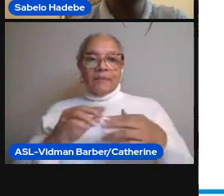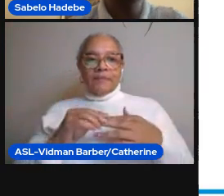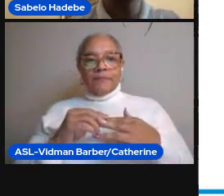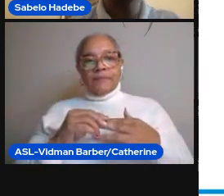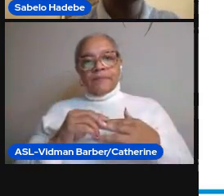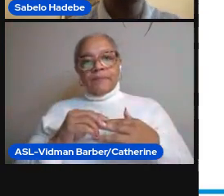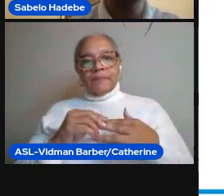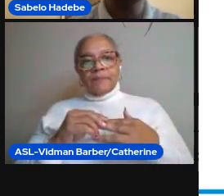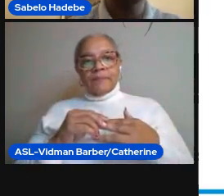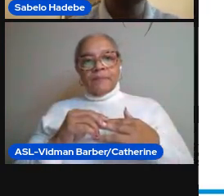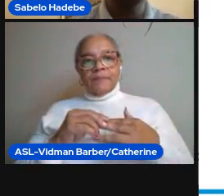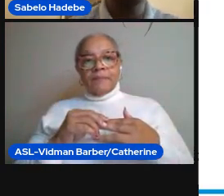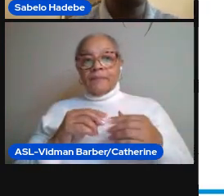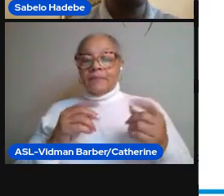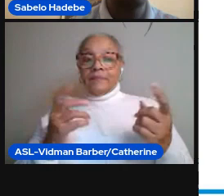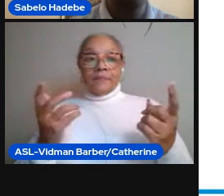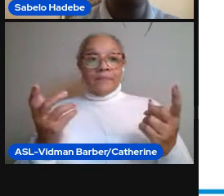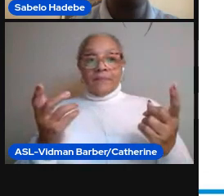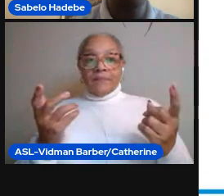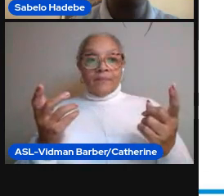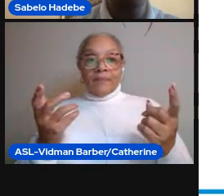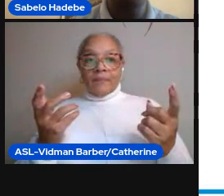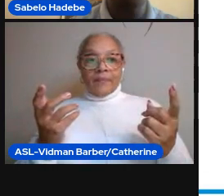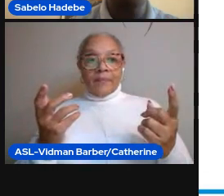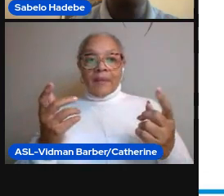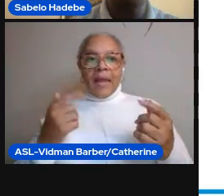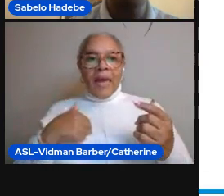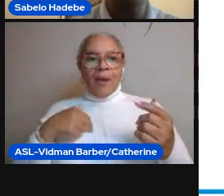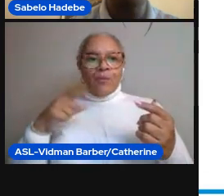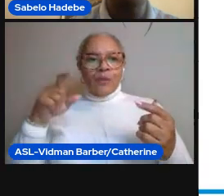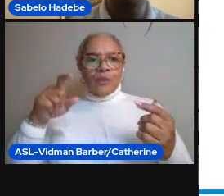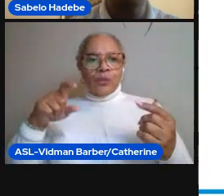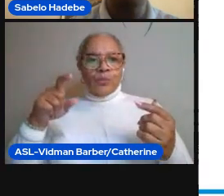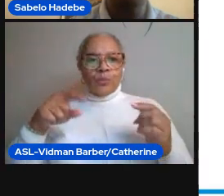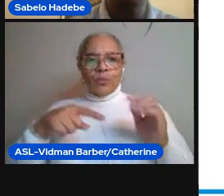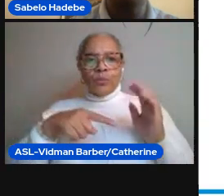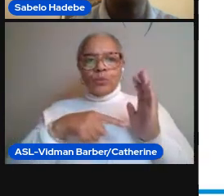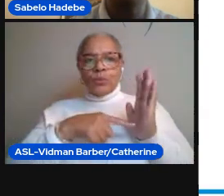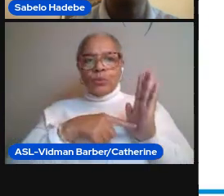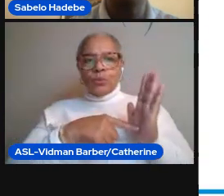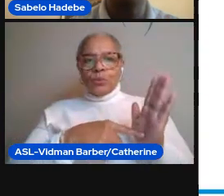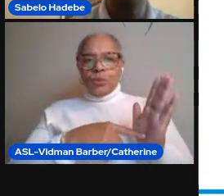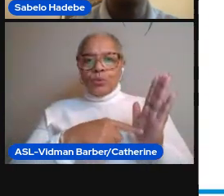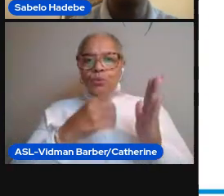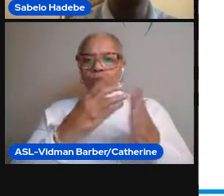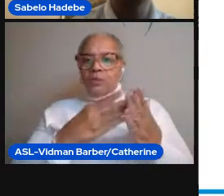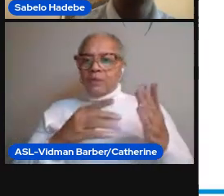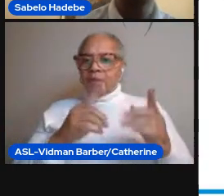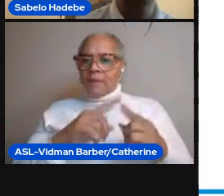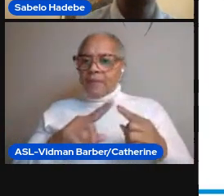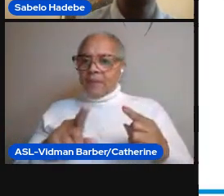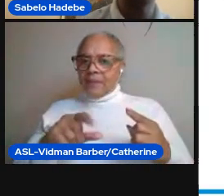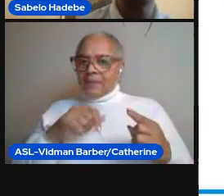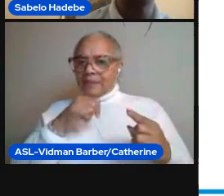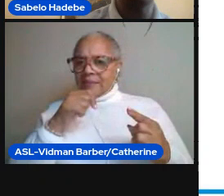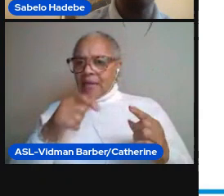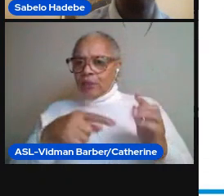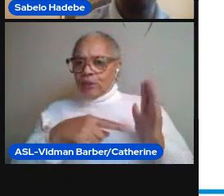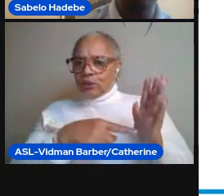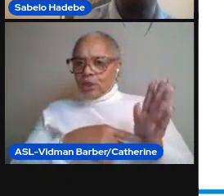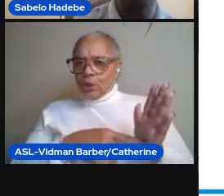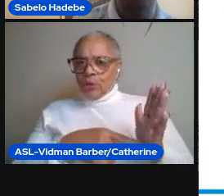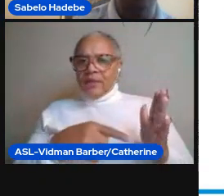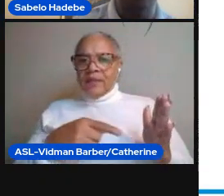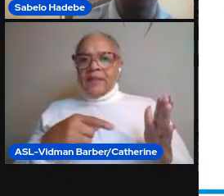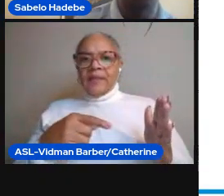Right, I was supposed to show you something, but it's not quite showing. It's